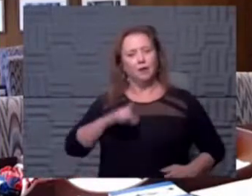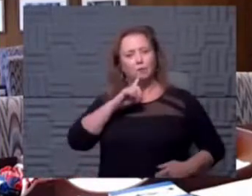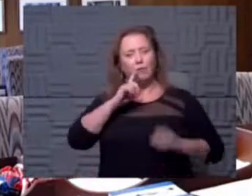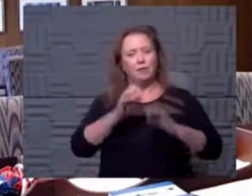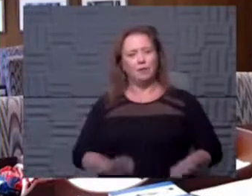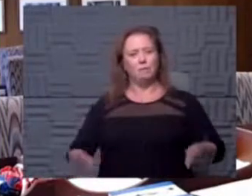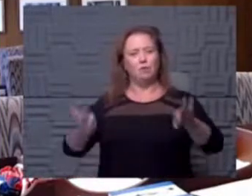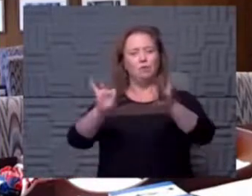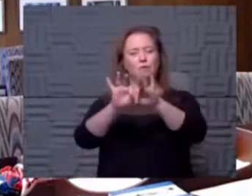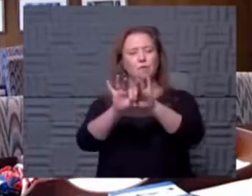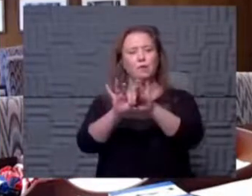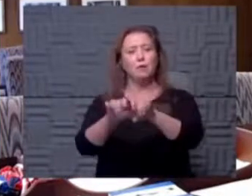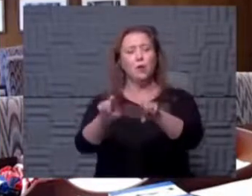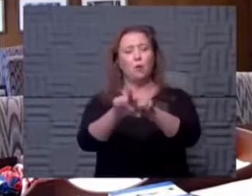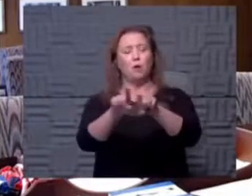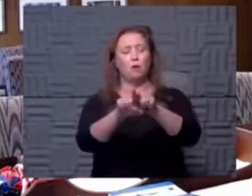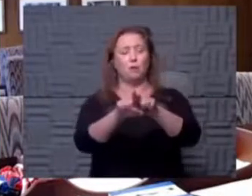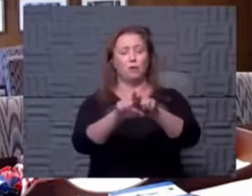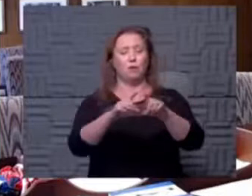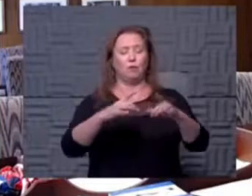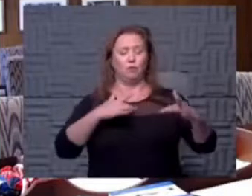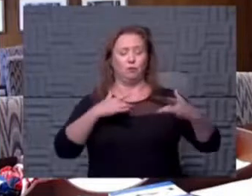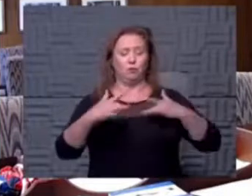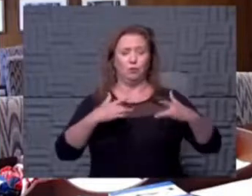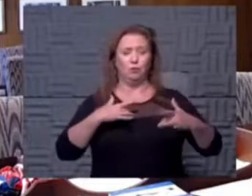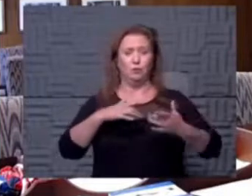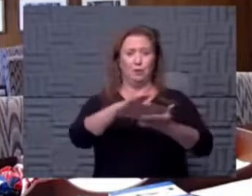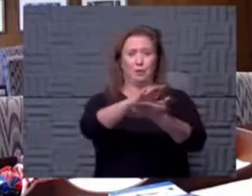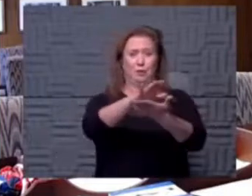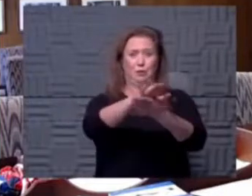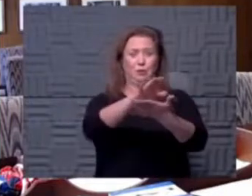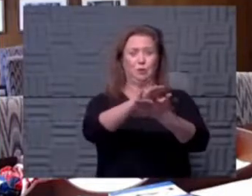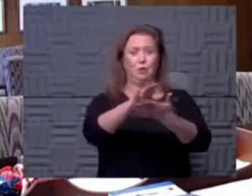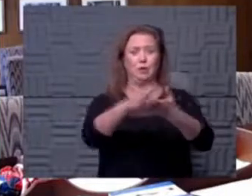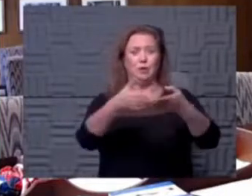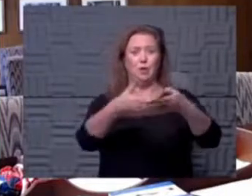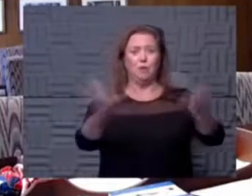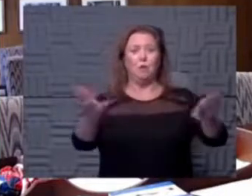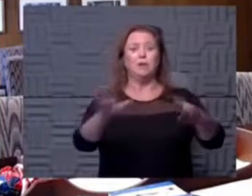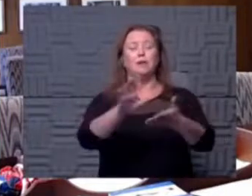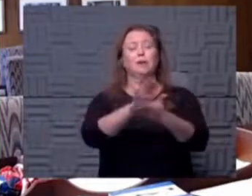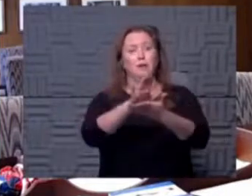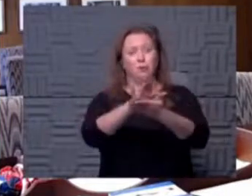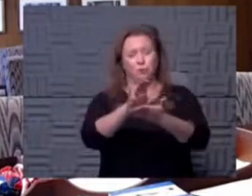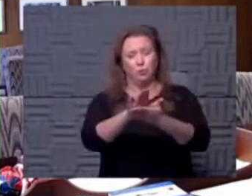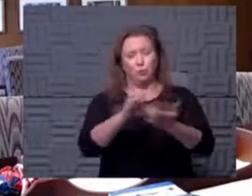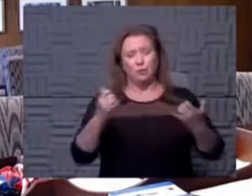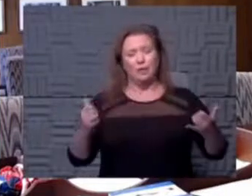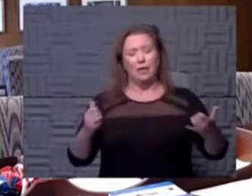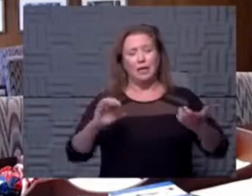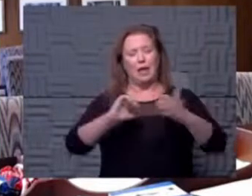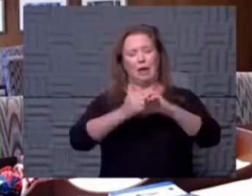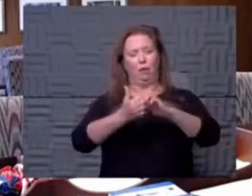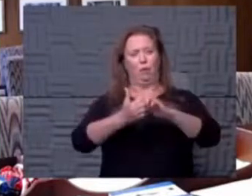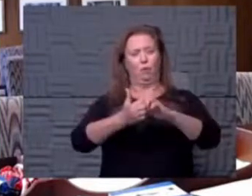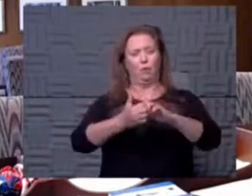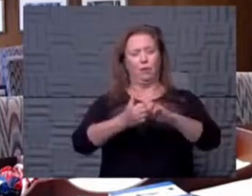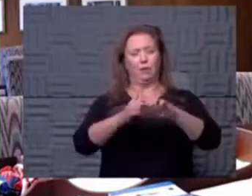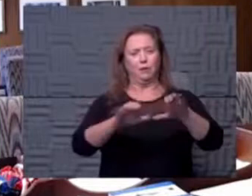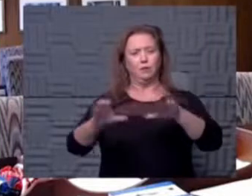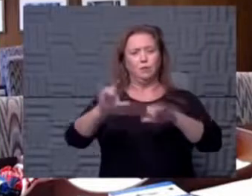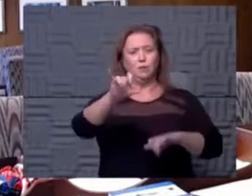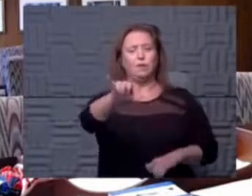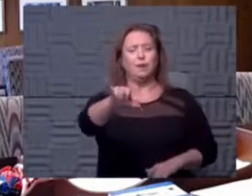important. We're also very concerned at this moment with our schools and with the opening of the schools and how we can do